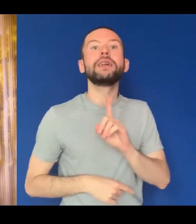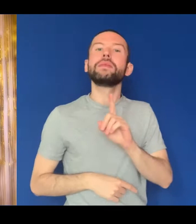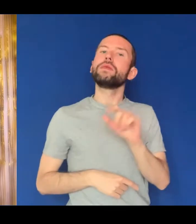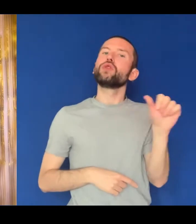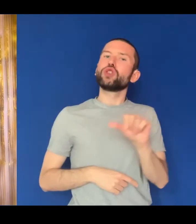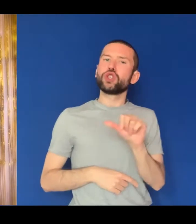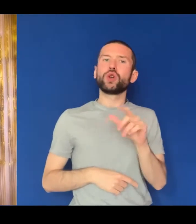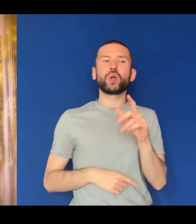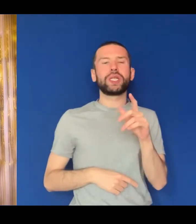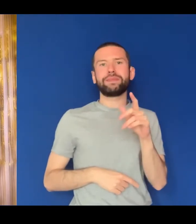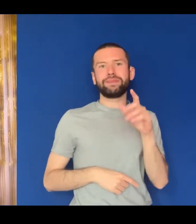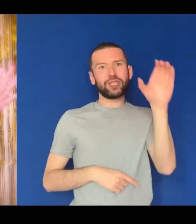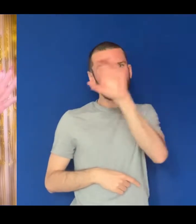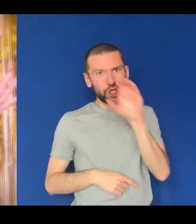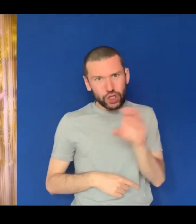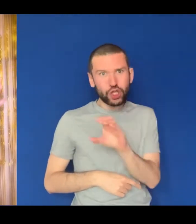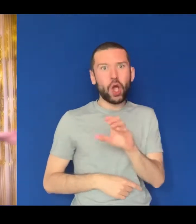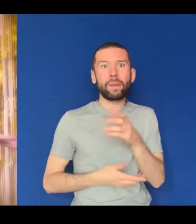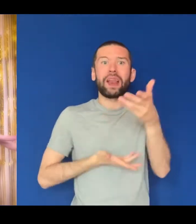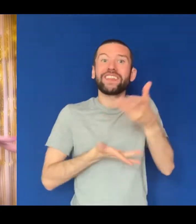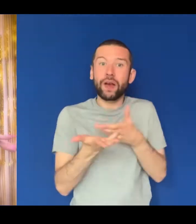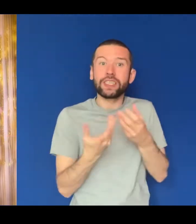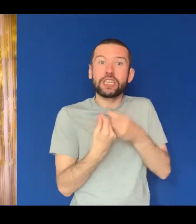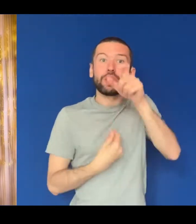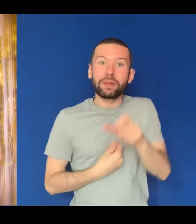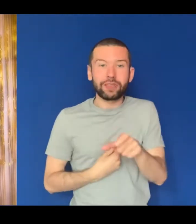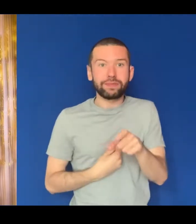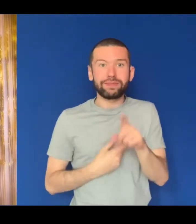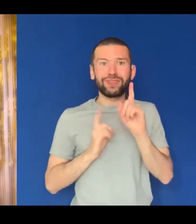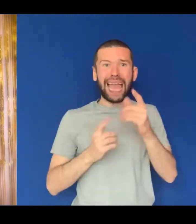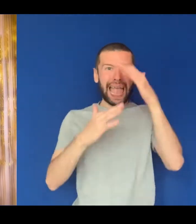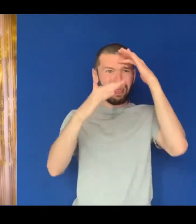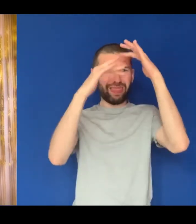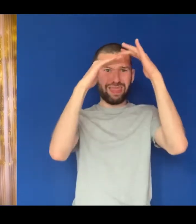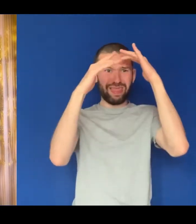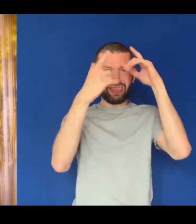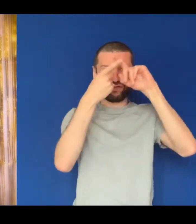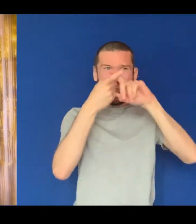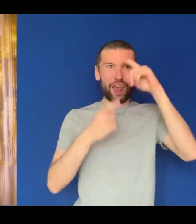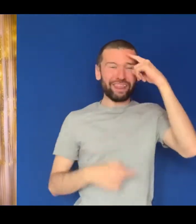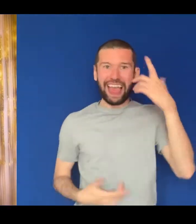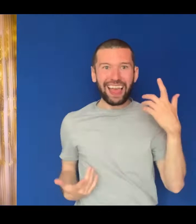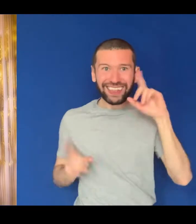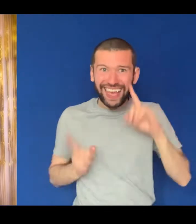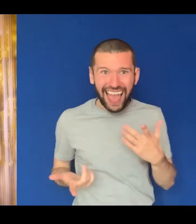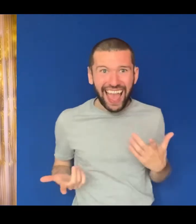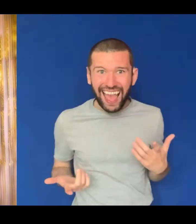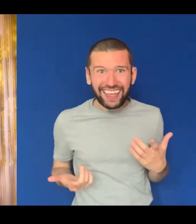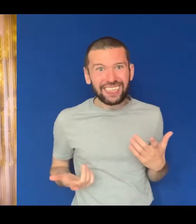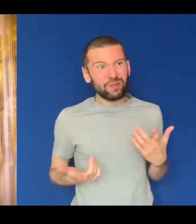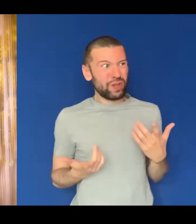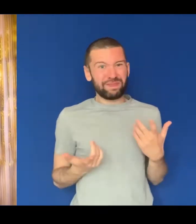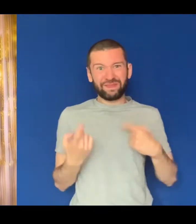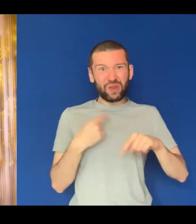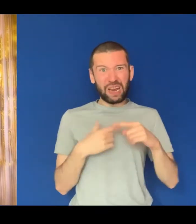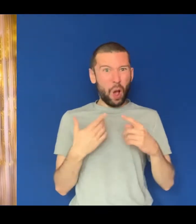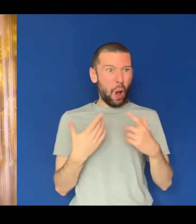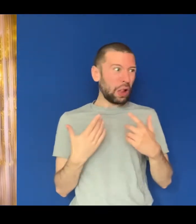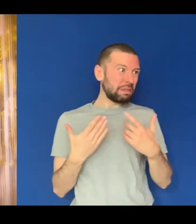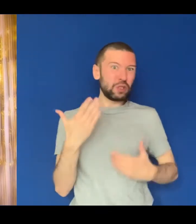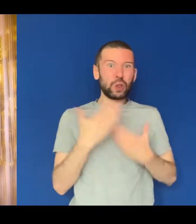Zoom and tell him all this. None of us are mind readers, and we're kind of making this up as we go